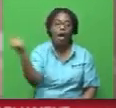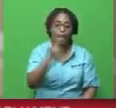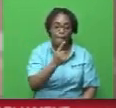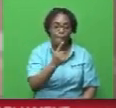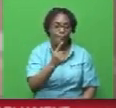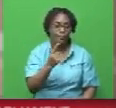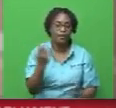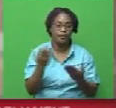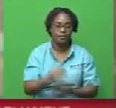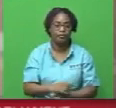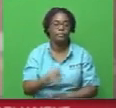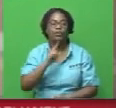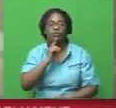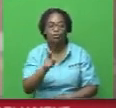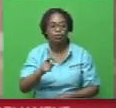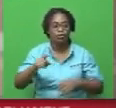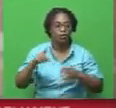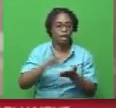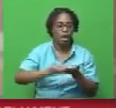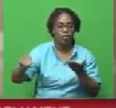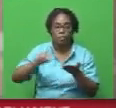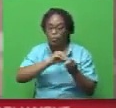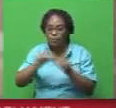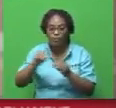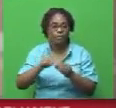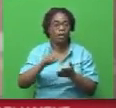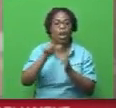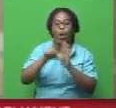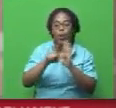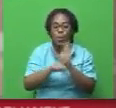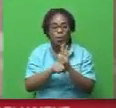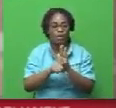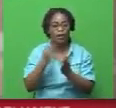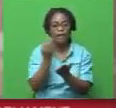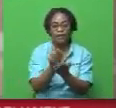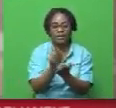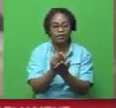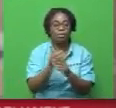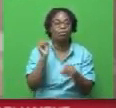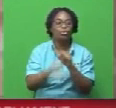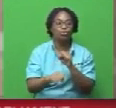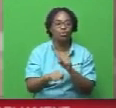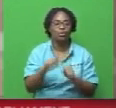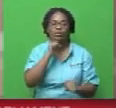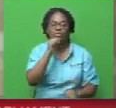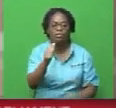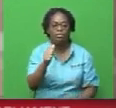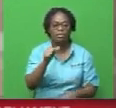they remove legal fees and accounting services from the purview of the procurement regulator? Because they have to make